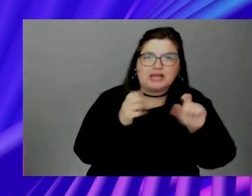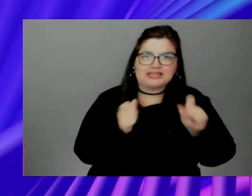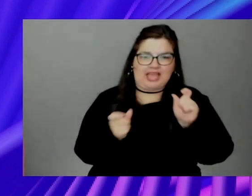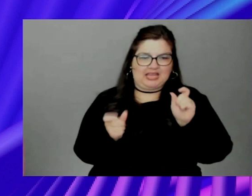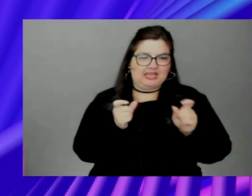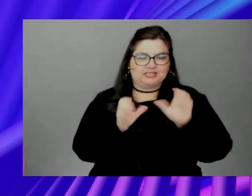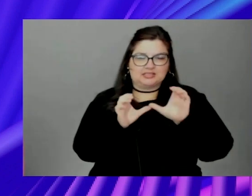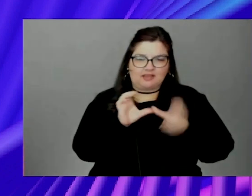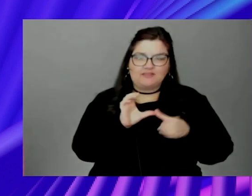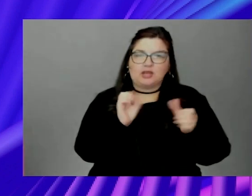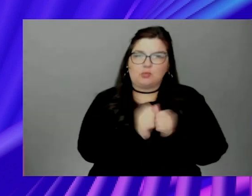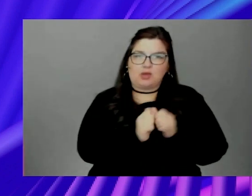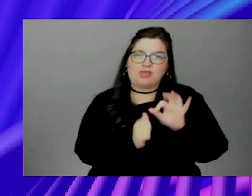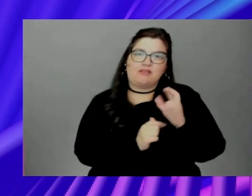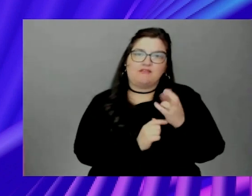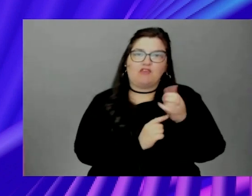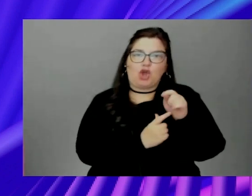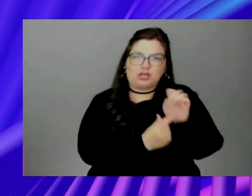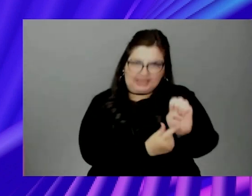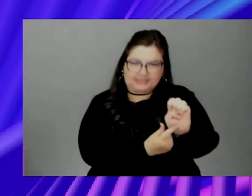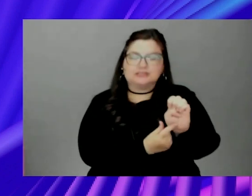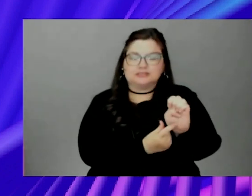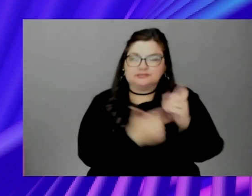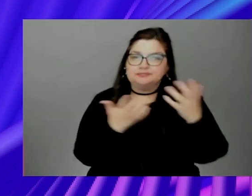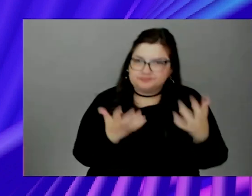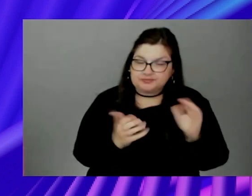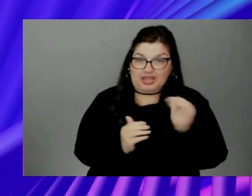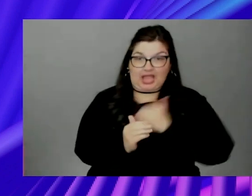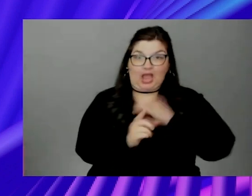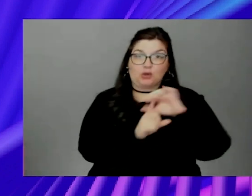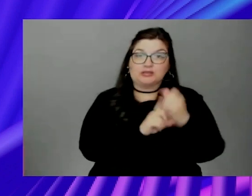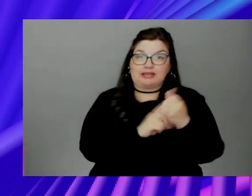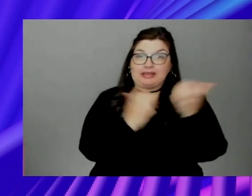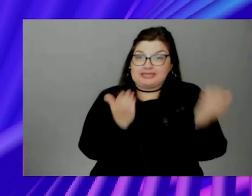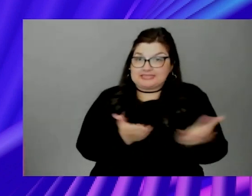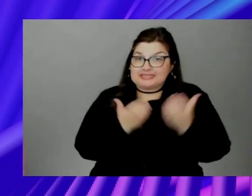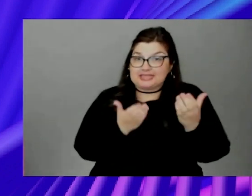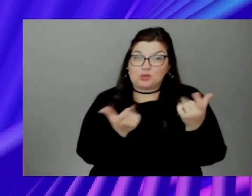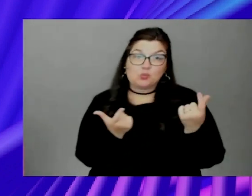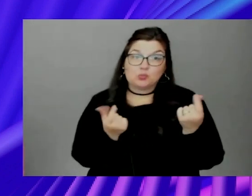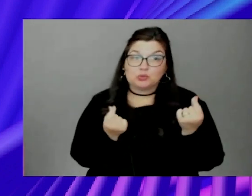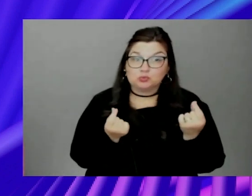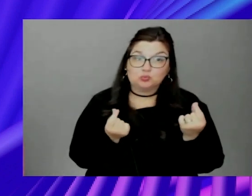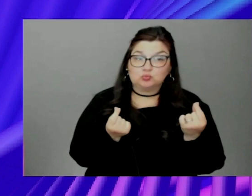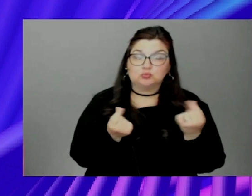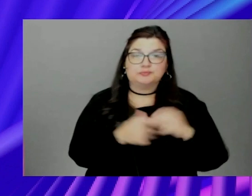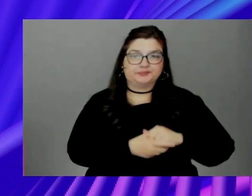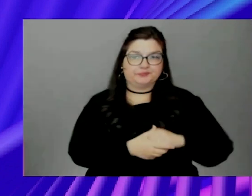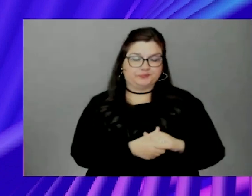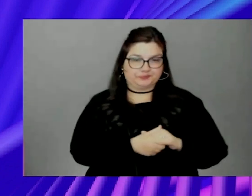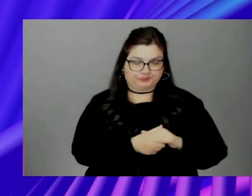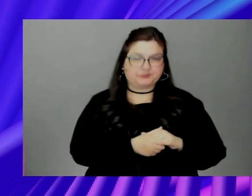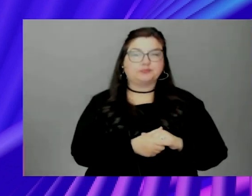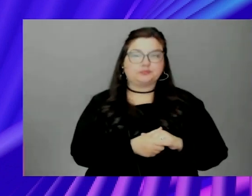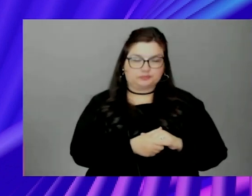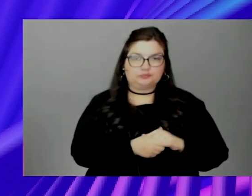So, our case here, all I really needed to do was go to